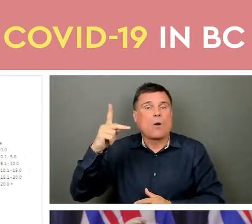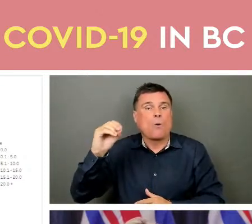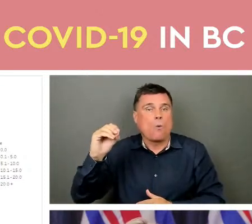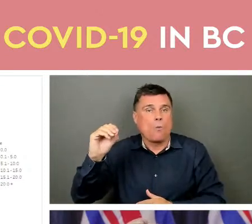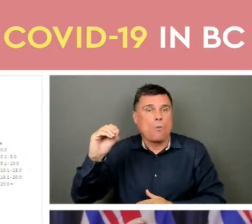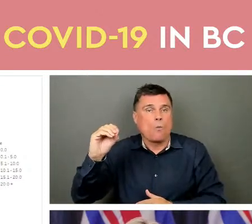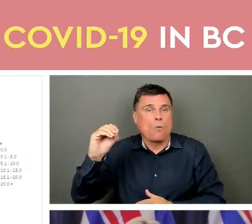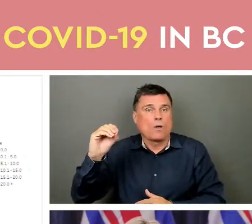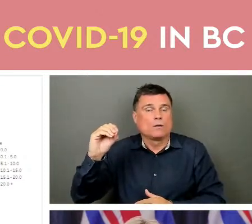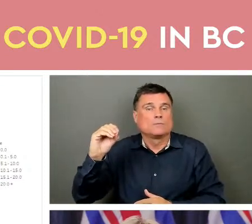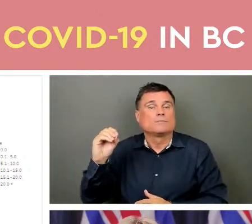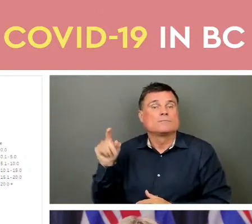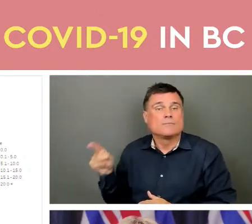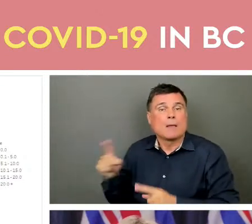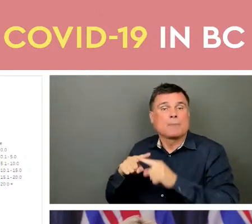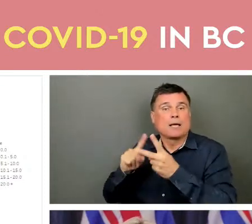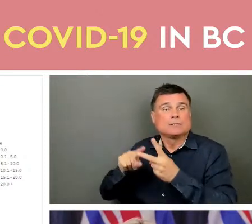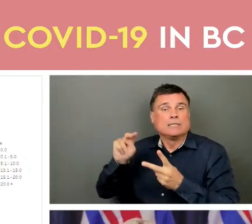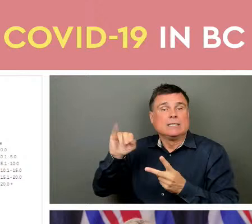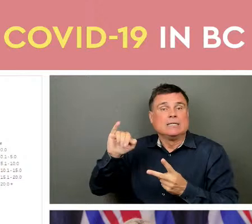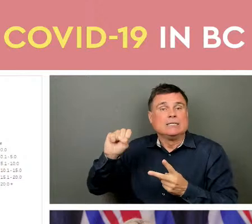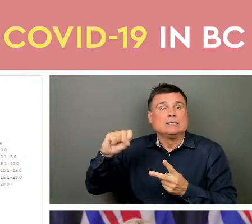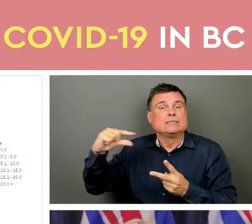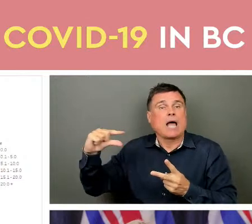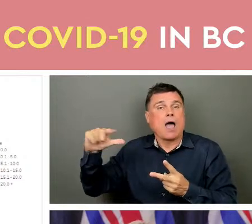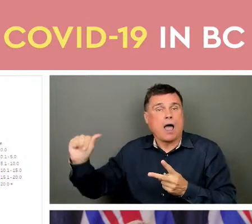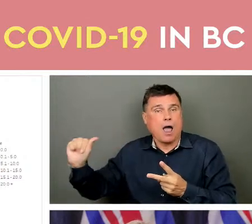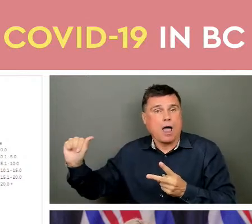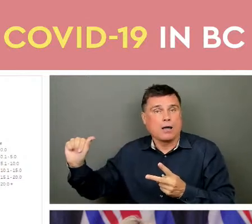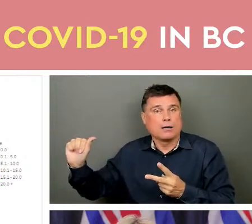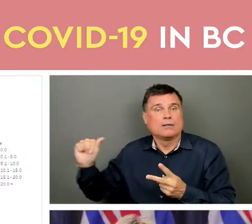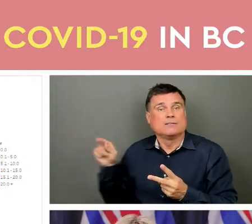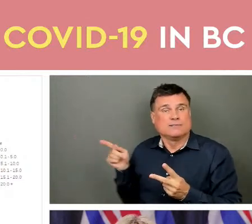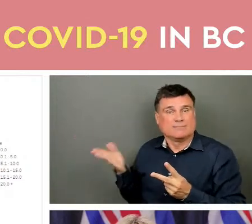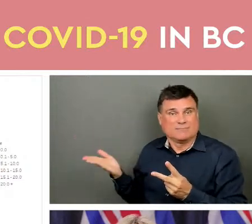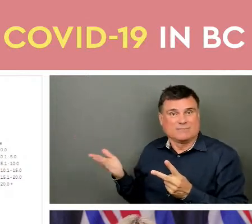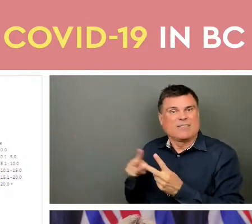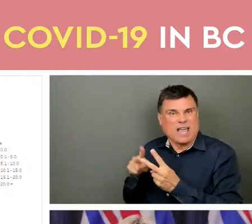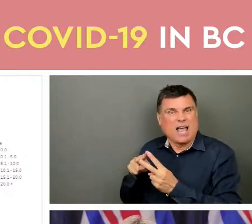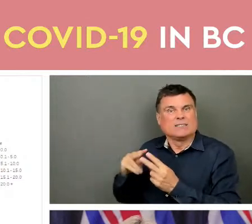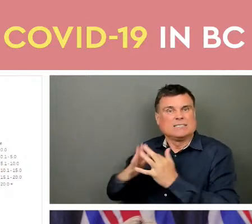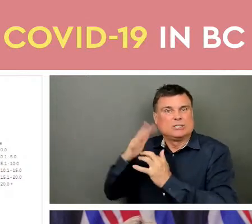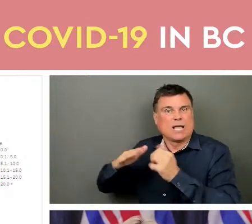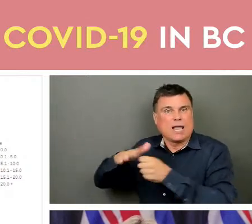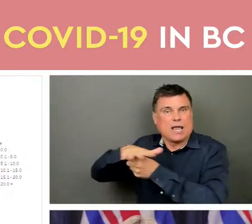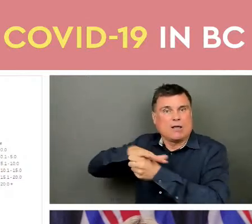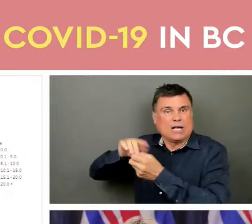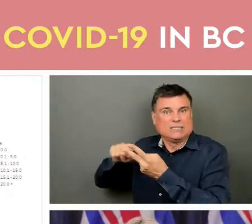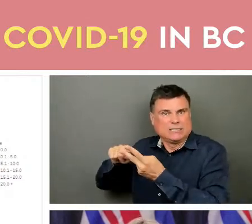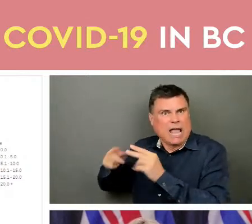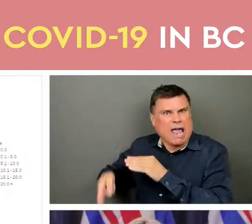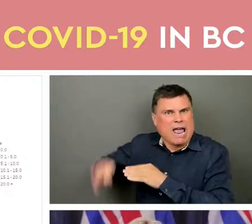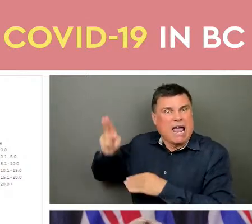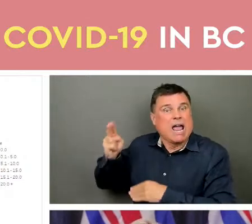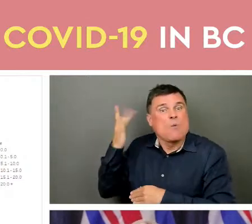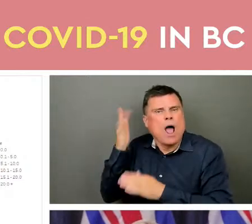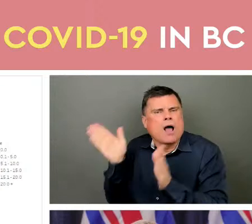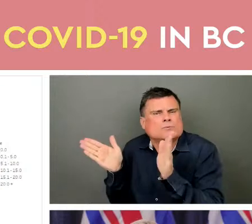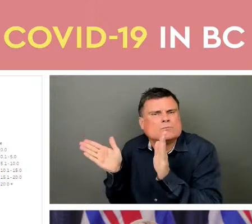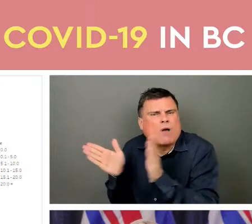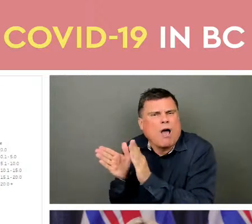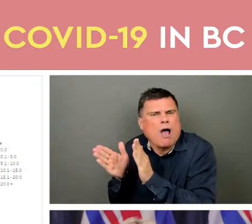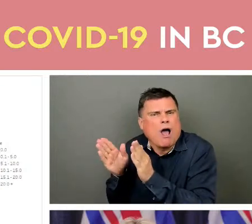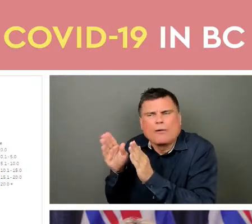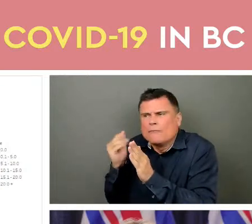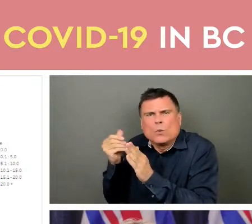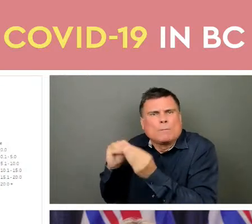rates per population because it is a small population. But it does give us an indication that we need to pay attention to some of these